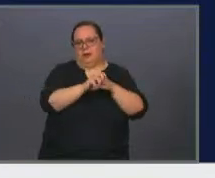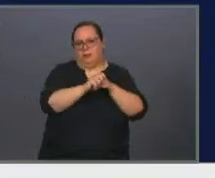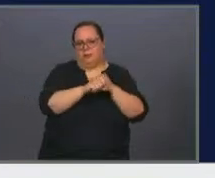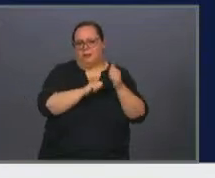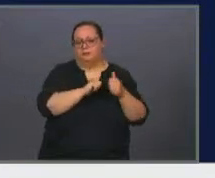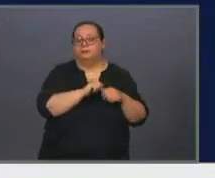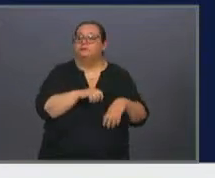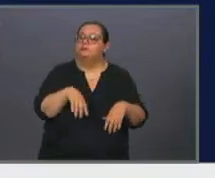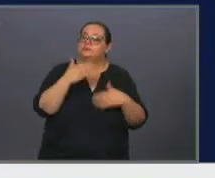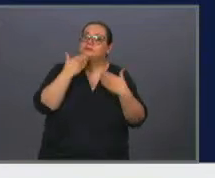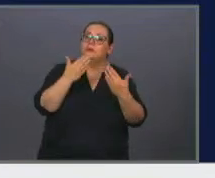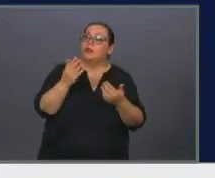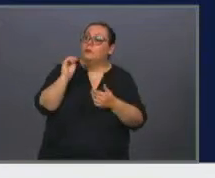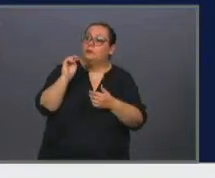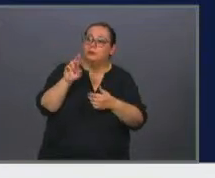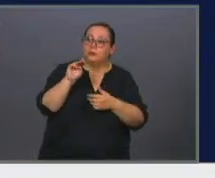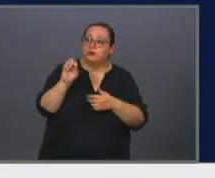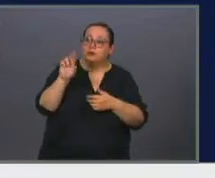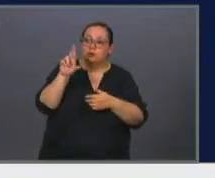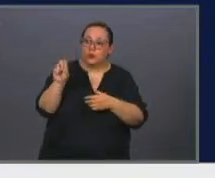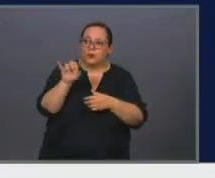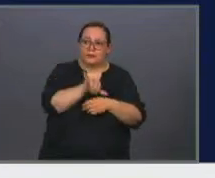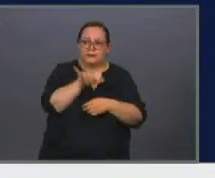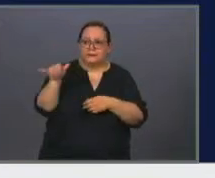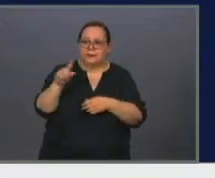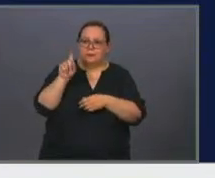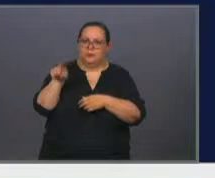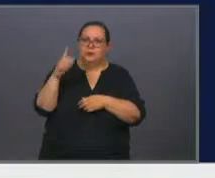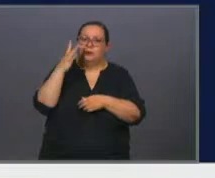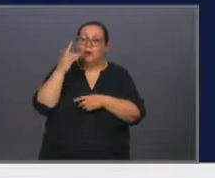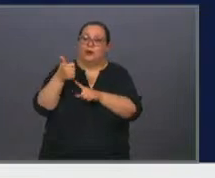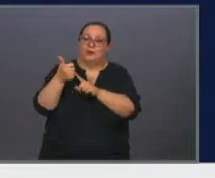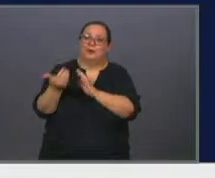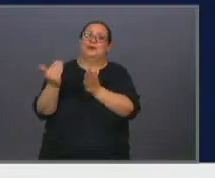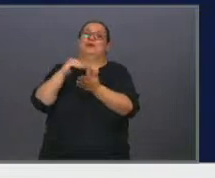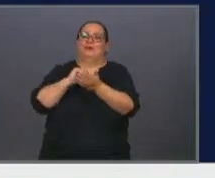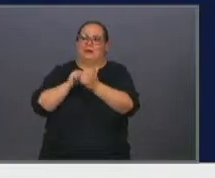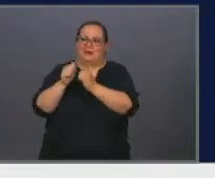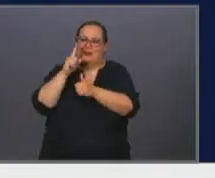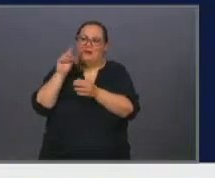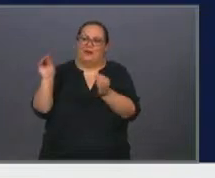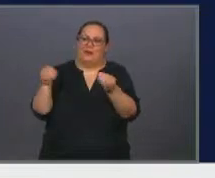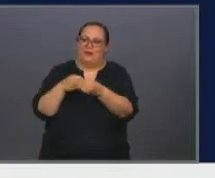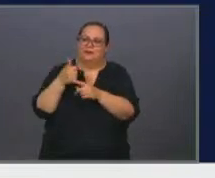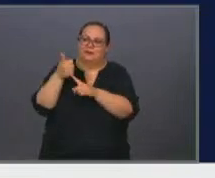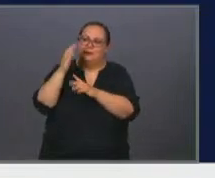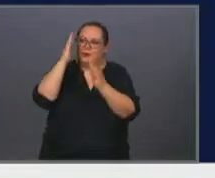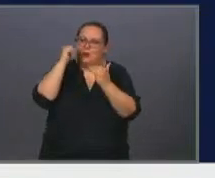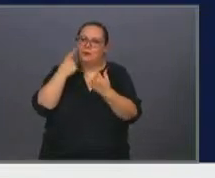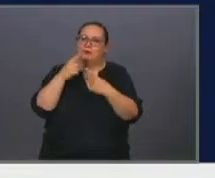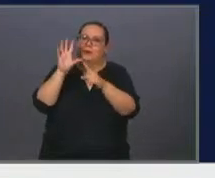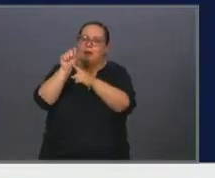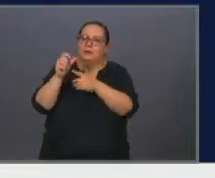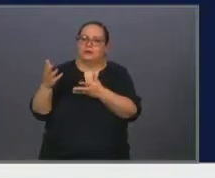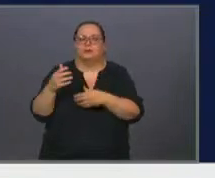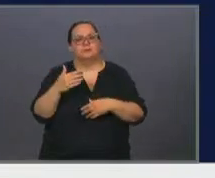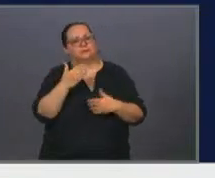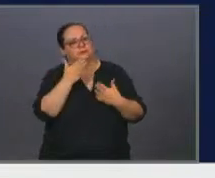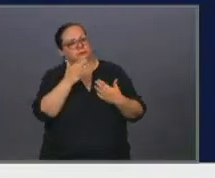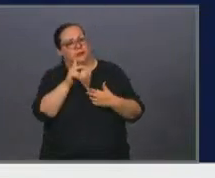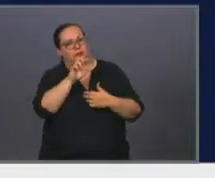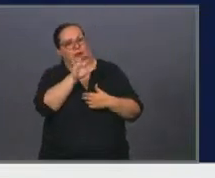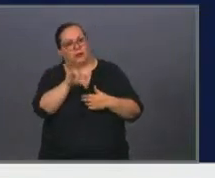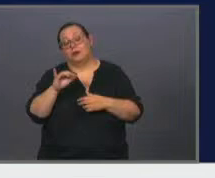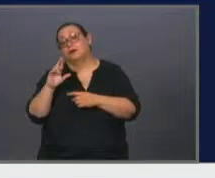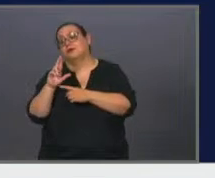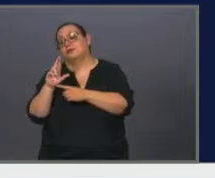Moore, same question. Why are you rerunning for office, and what do you hope to accomplish? Thank you, Kerry. And Rick, it's a pleasure. We've had